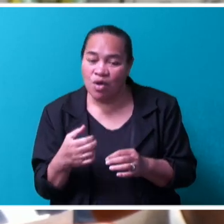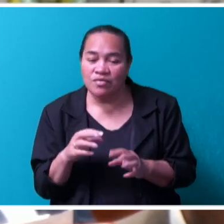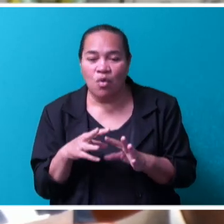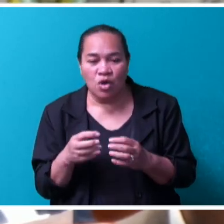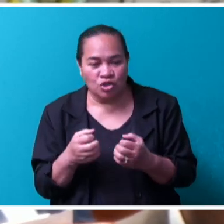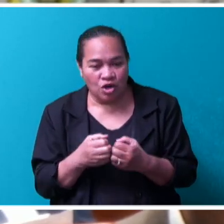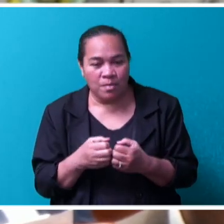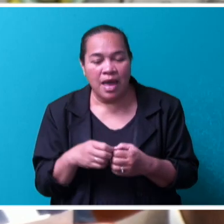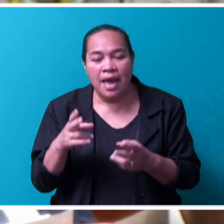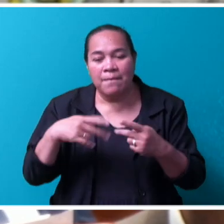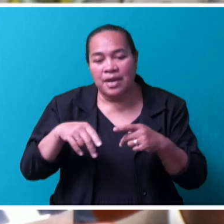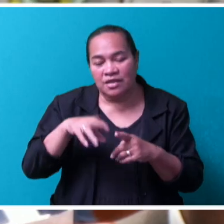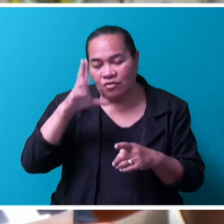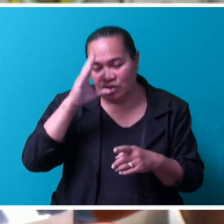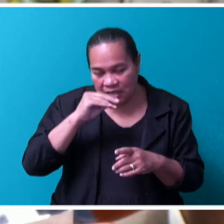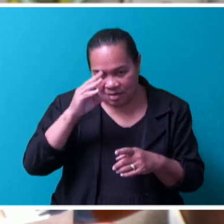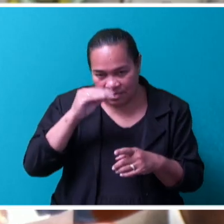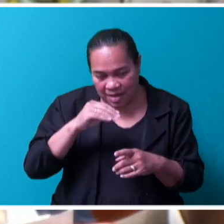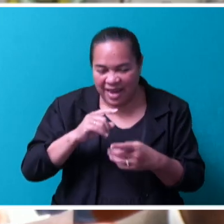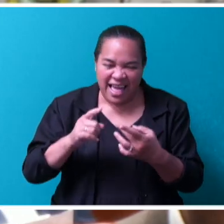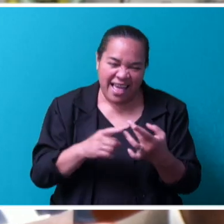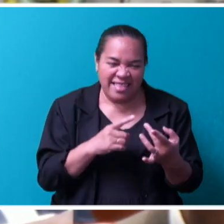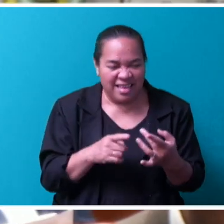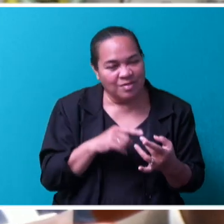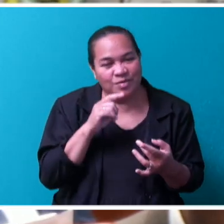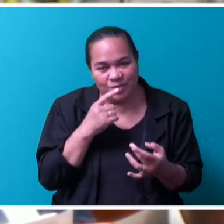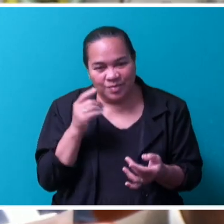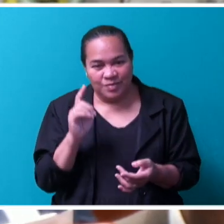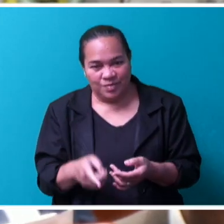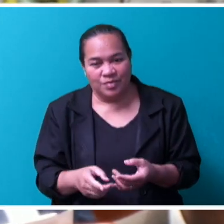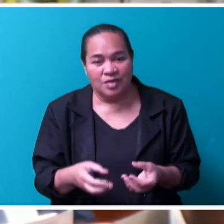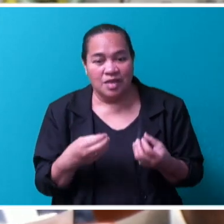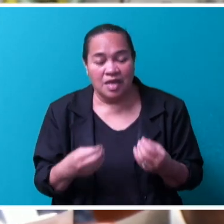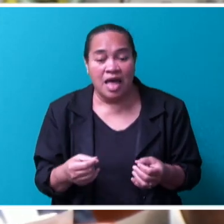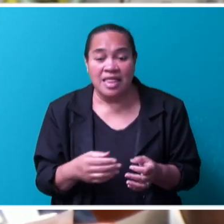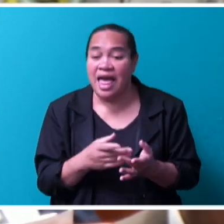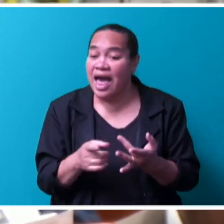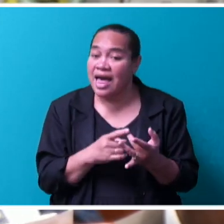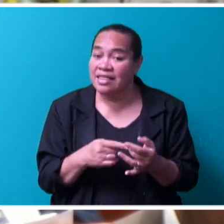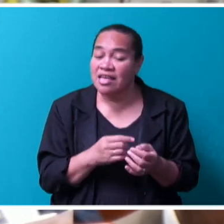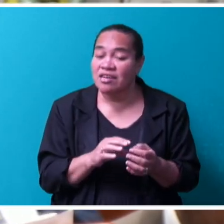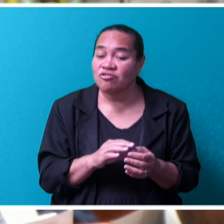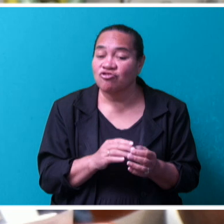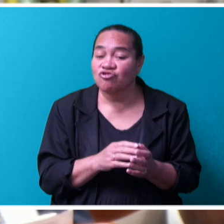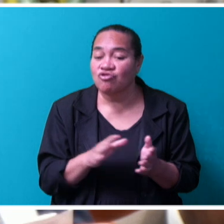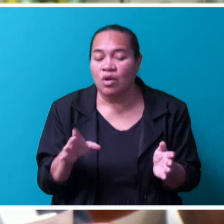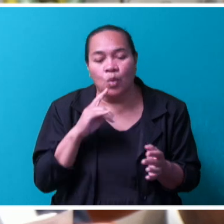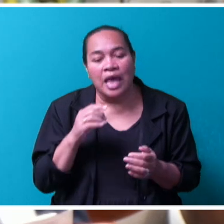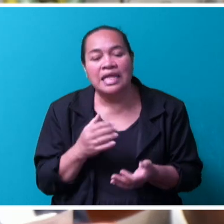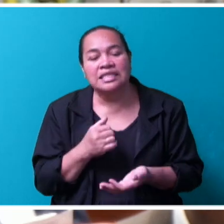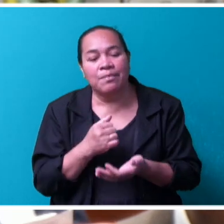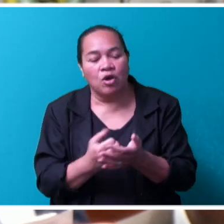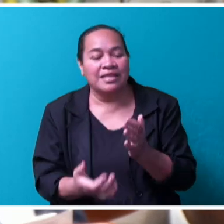dormitories, and related facilities. The wider grant will support practical, technical, and